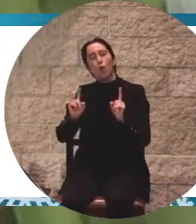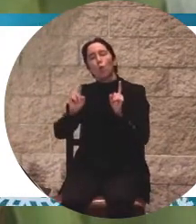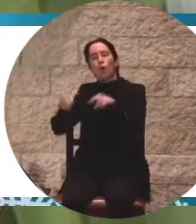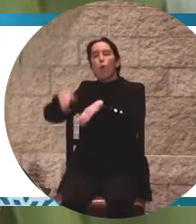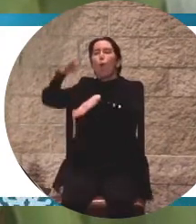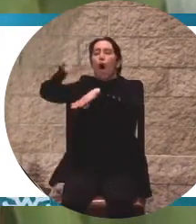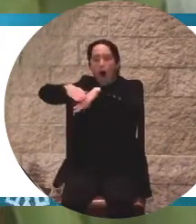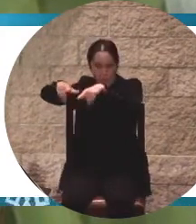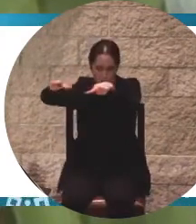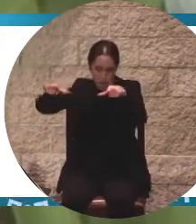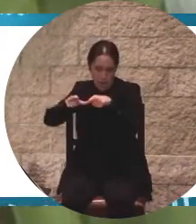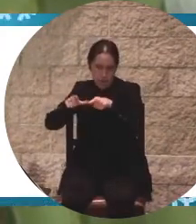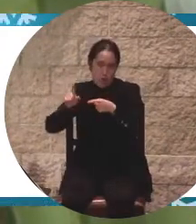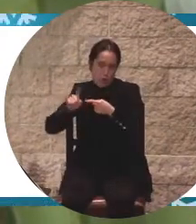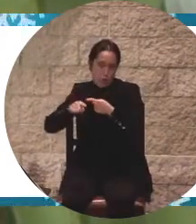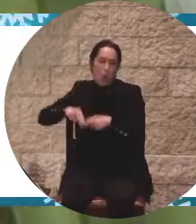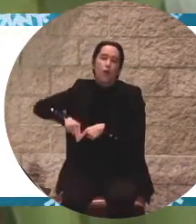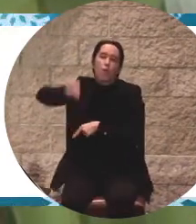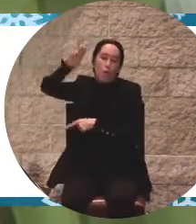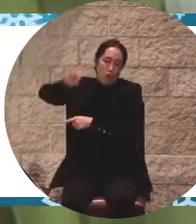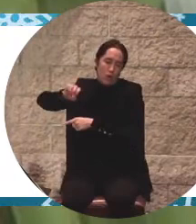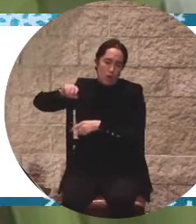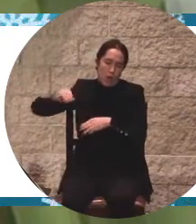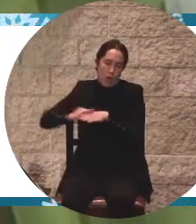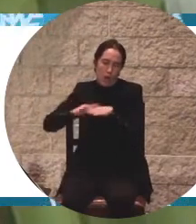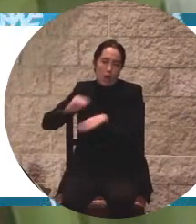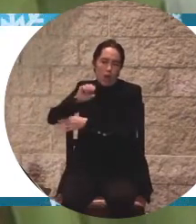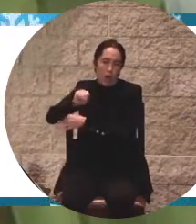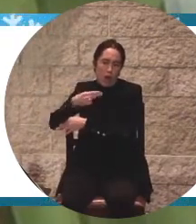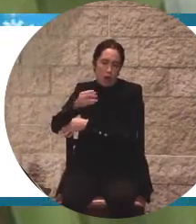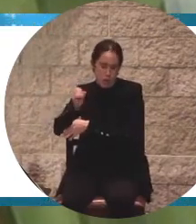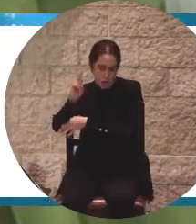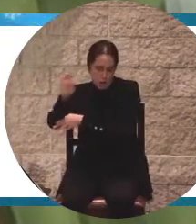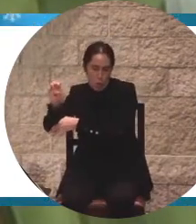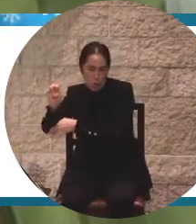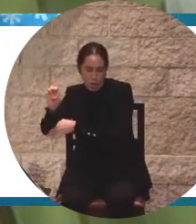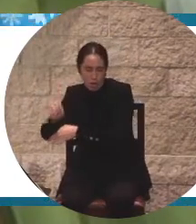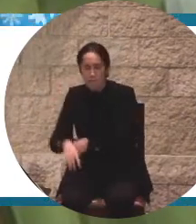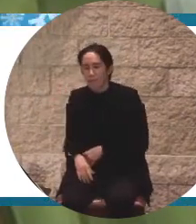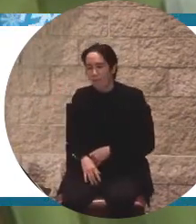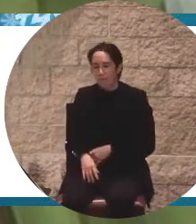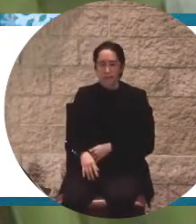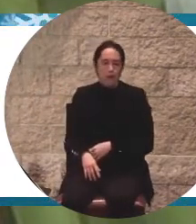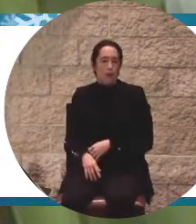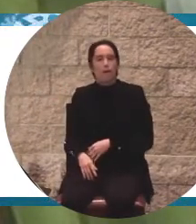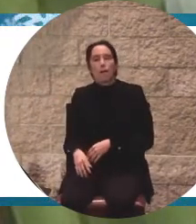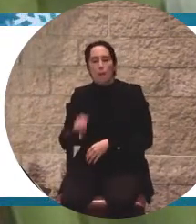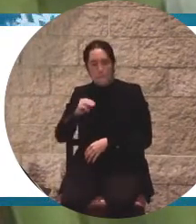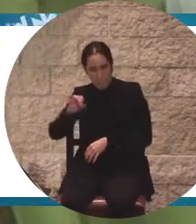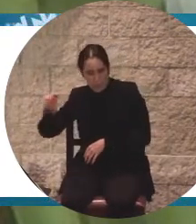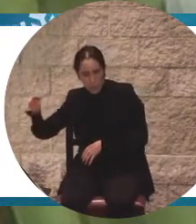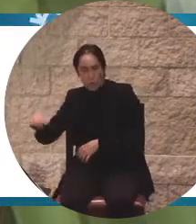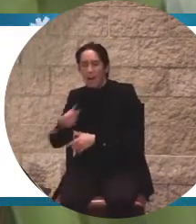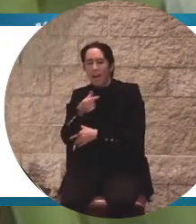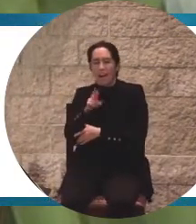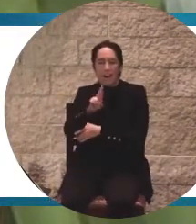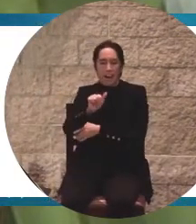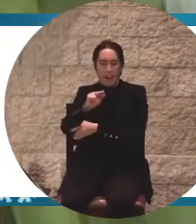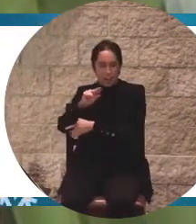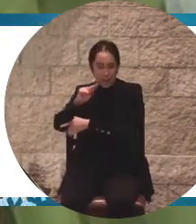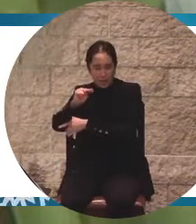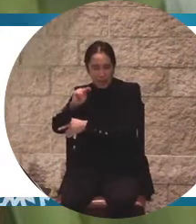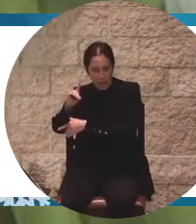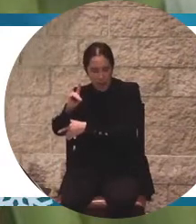of Minnesota, up near Grand Marais. One of our favorite performers singing a beautiful tune in